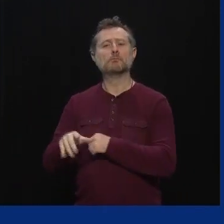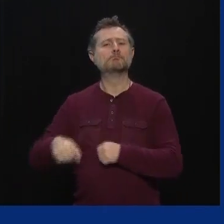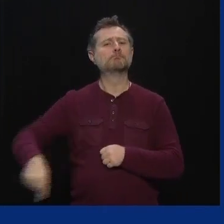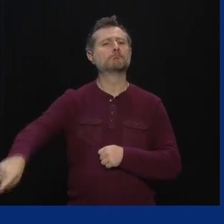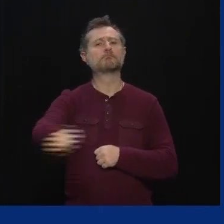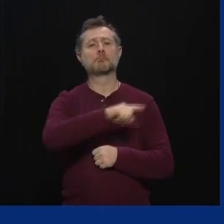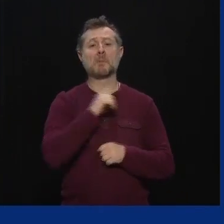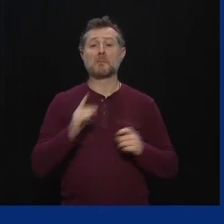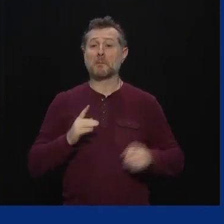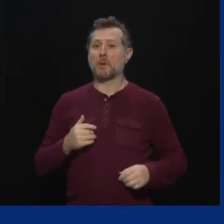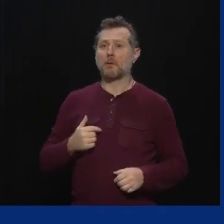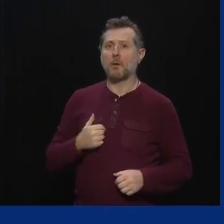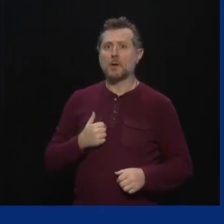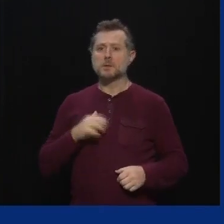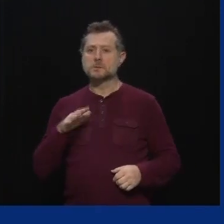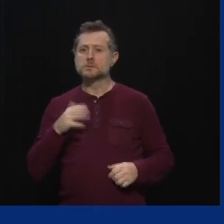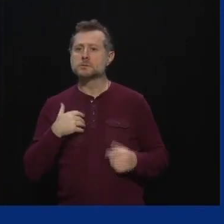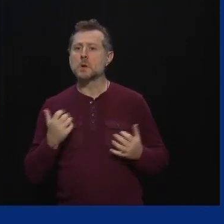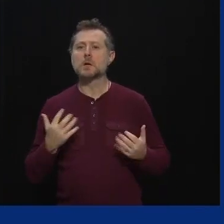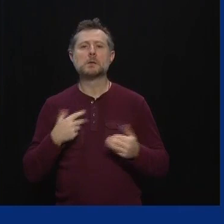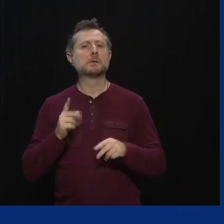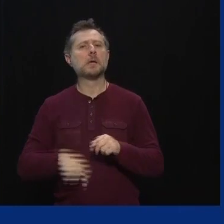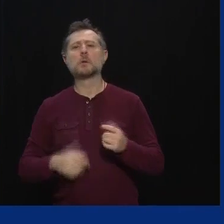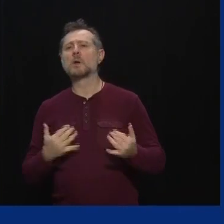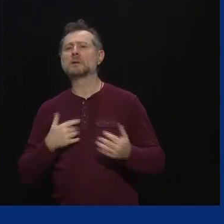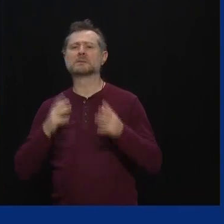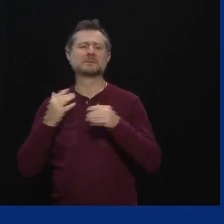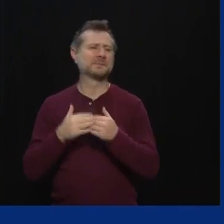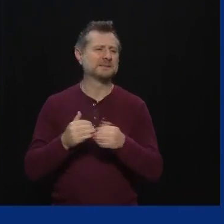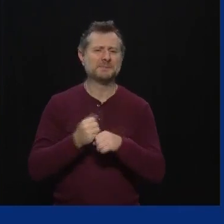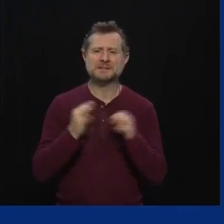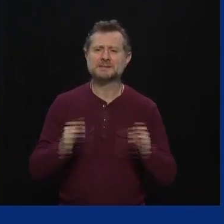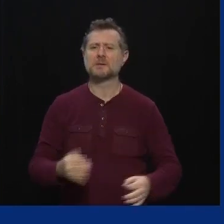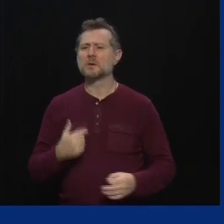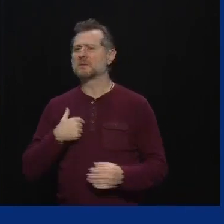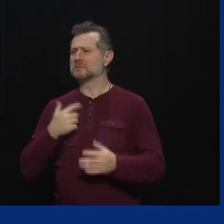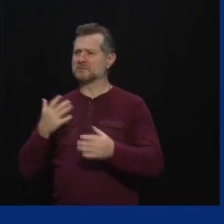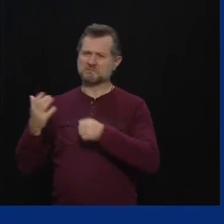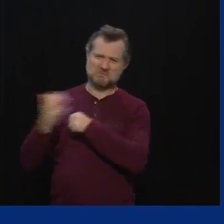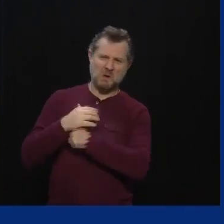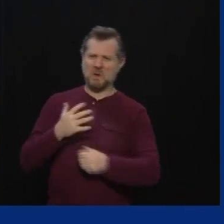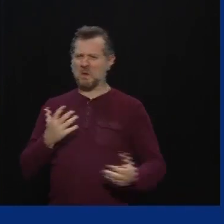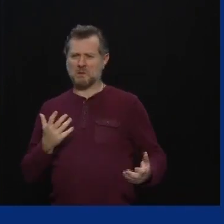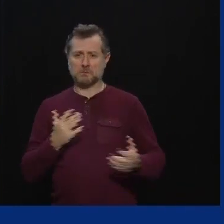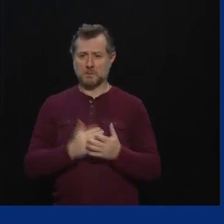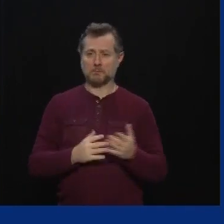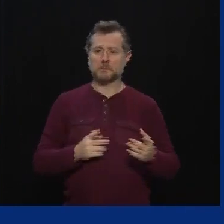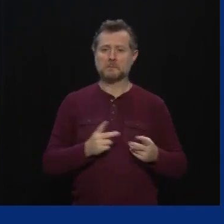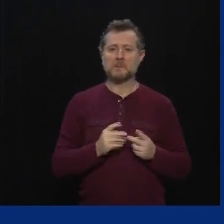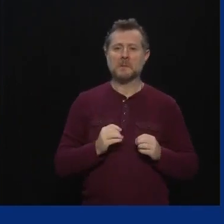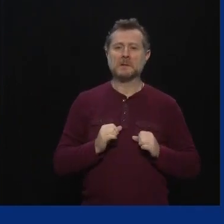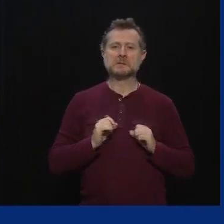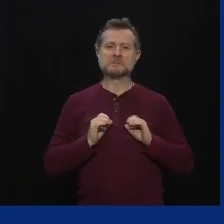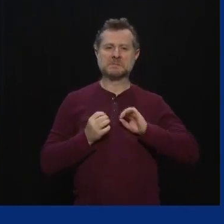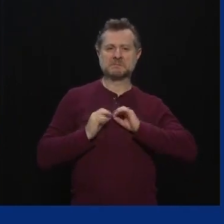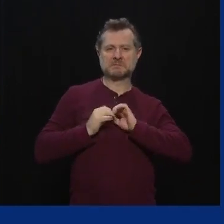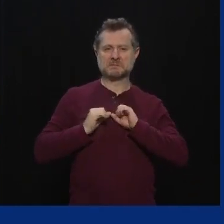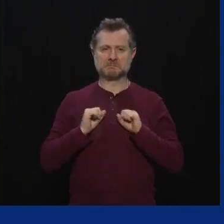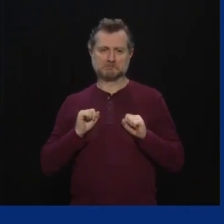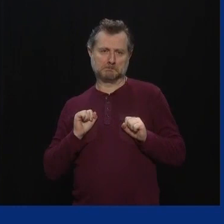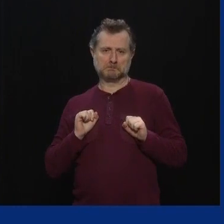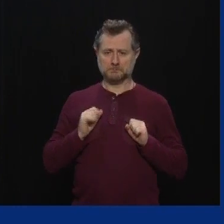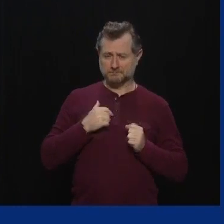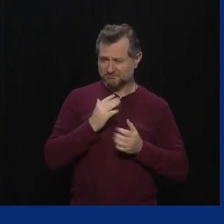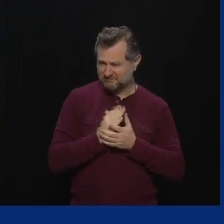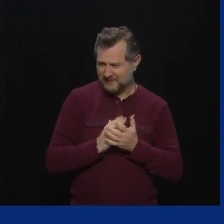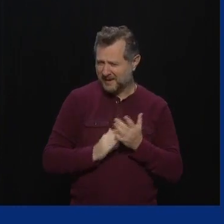to get vaccinated. Most of us are in that category. But for those who are more reluctant and had to come to this, for a variety of reasons,